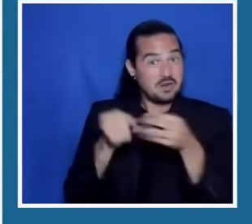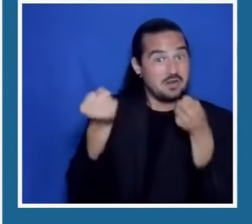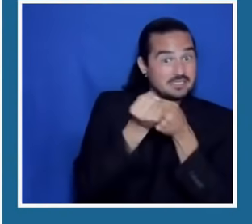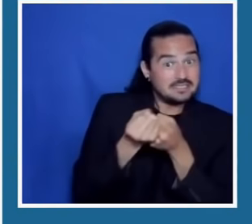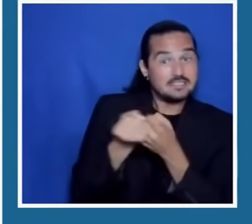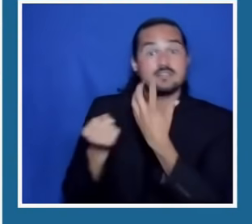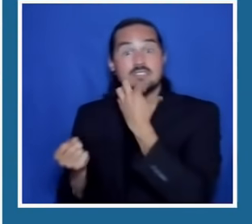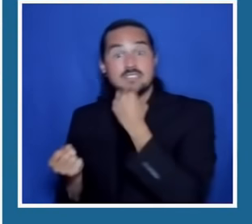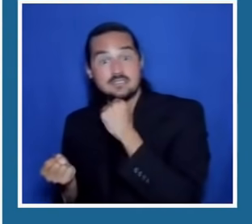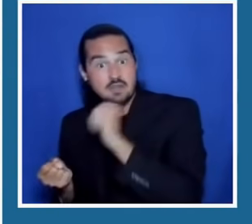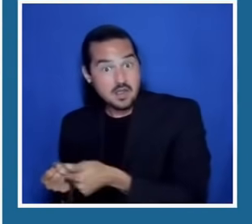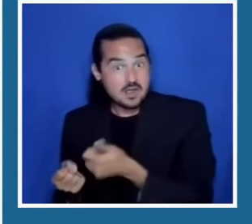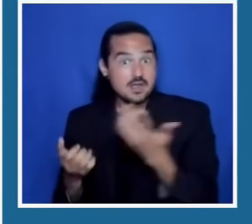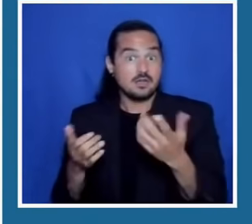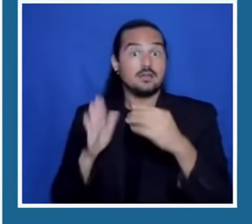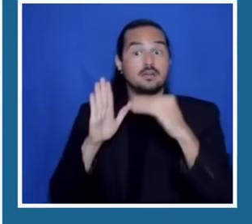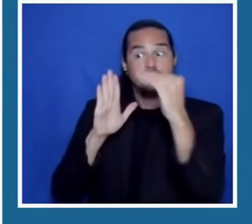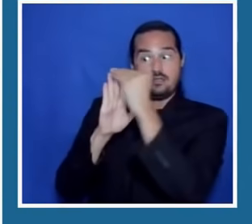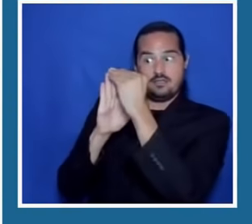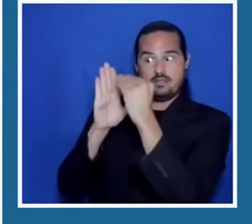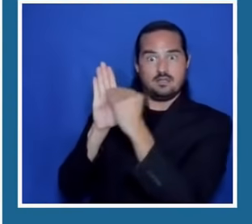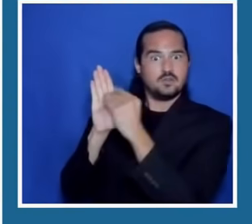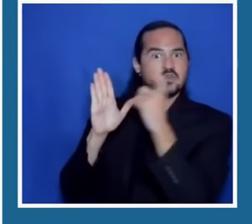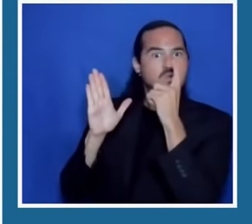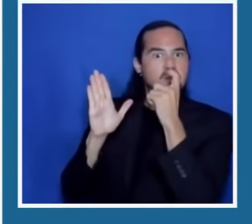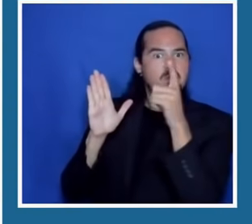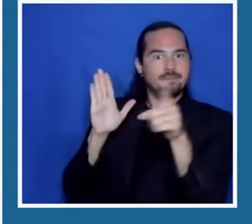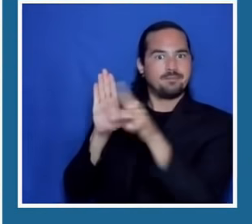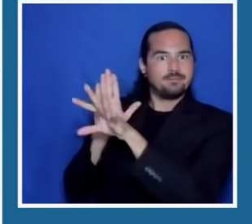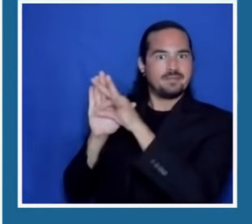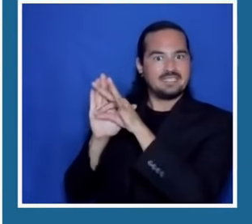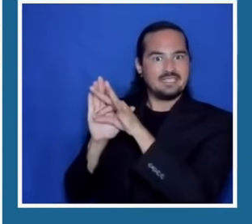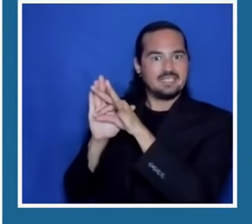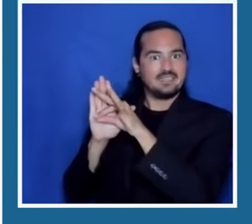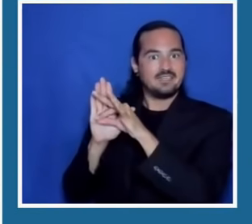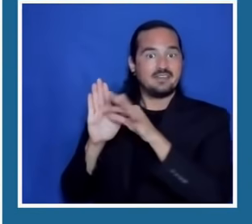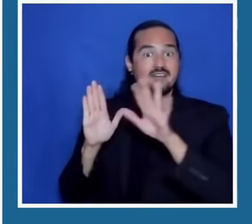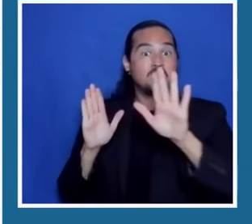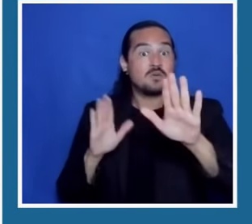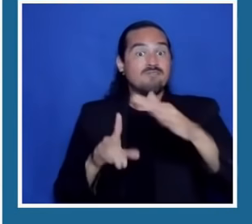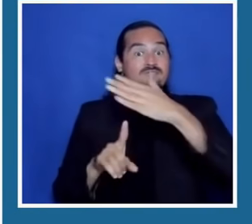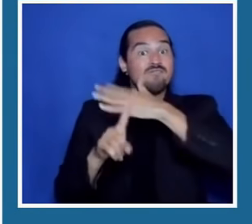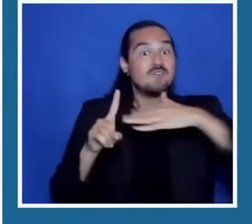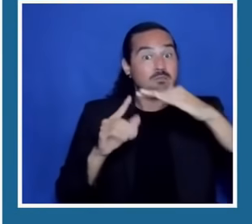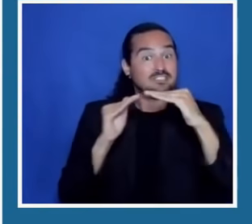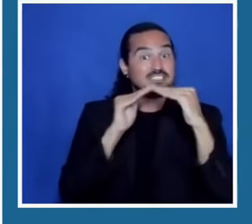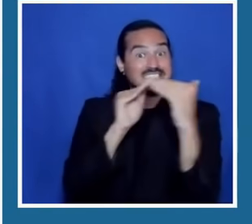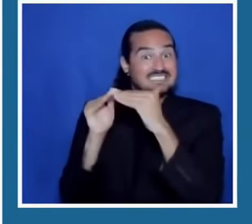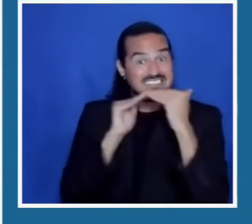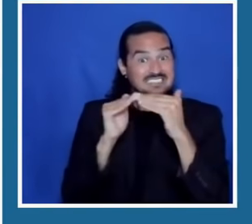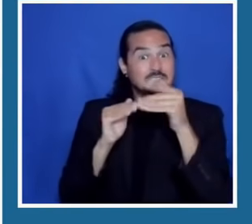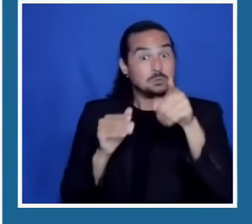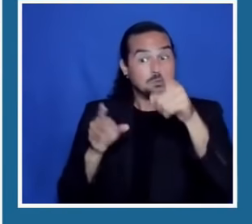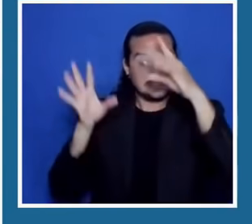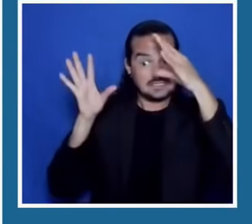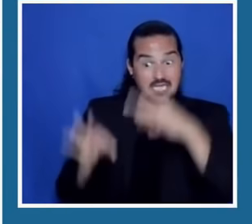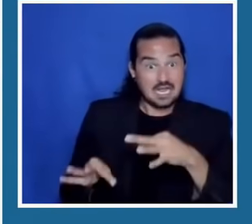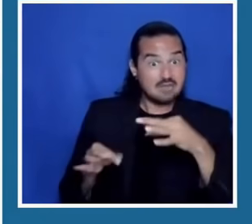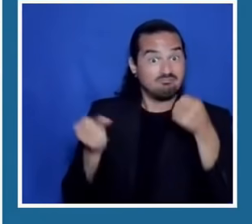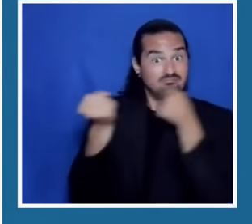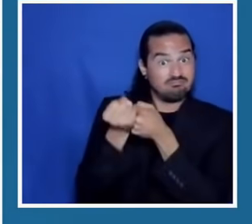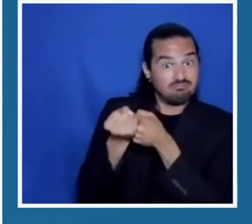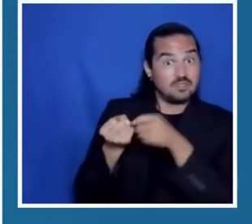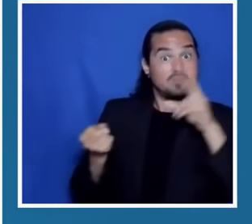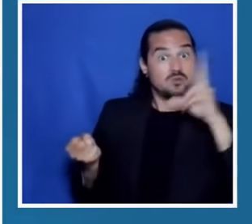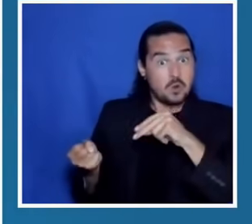Long Beach environmental justice is on the ballot tomorrow night. I just came back from Northern California. I had the privilege